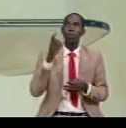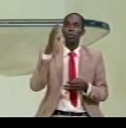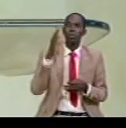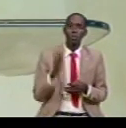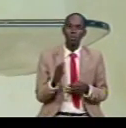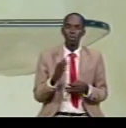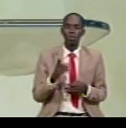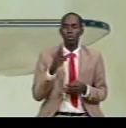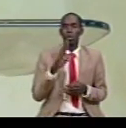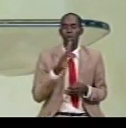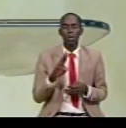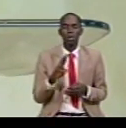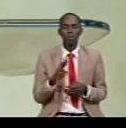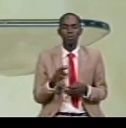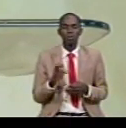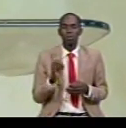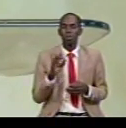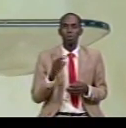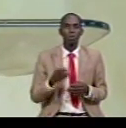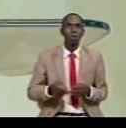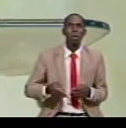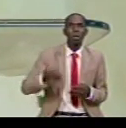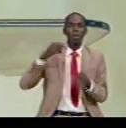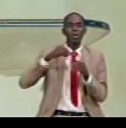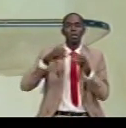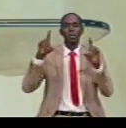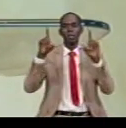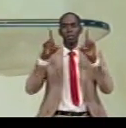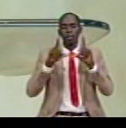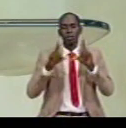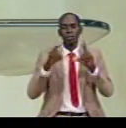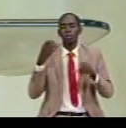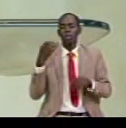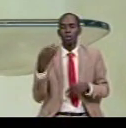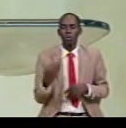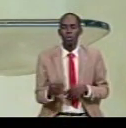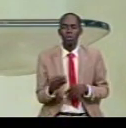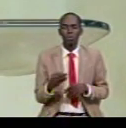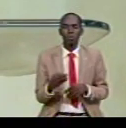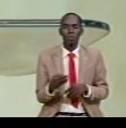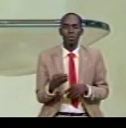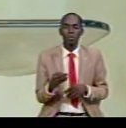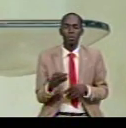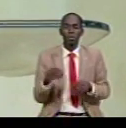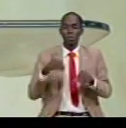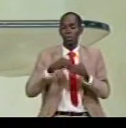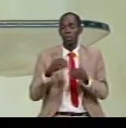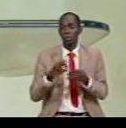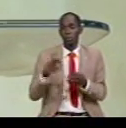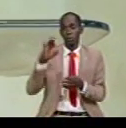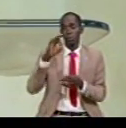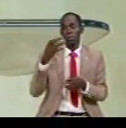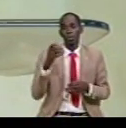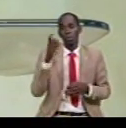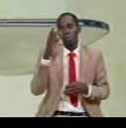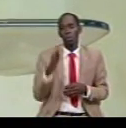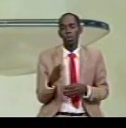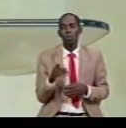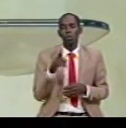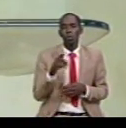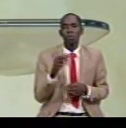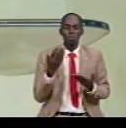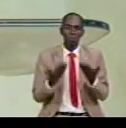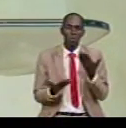in the Spirit, whatever level you are, you can't be higher than the Lord Jesus. And so even if you are led by the Spirit, you might still be